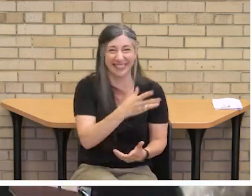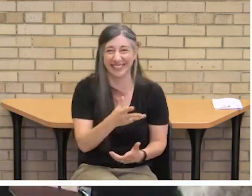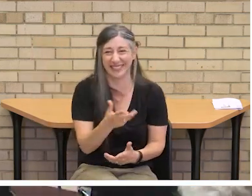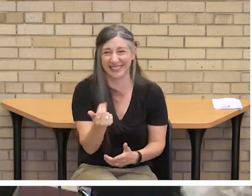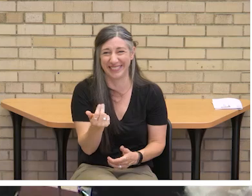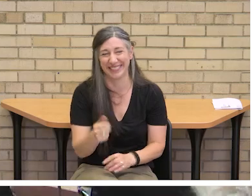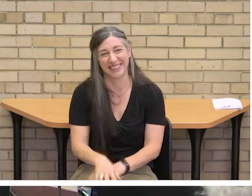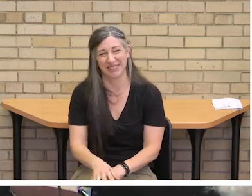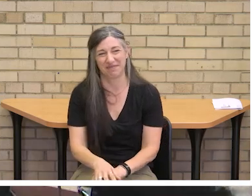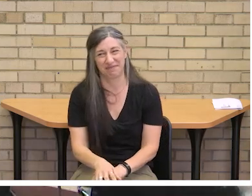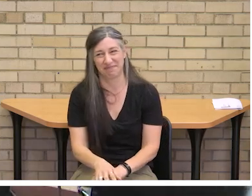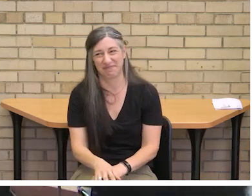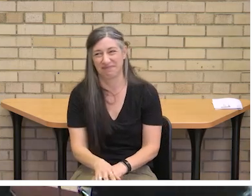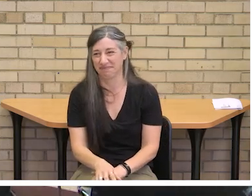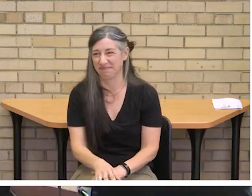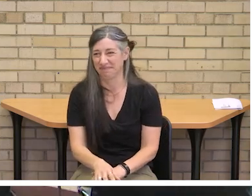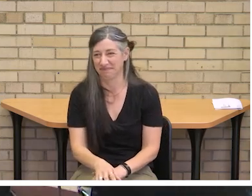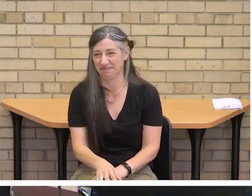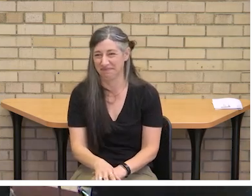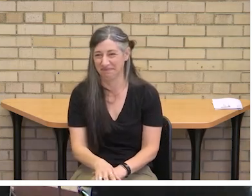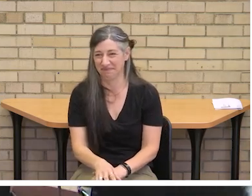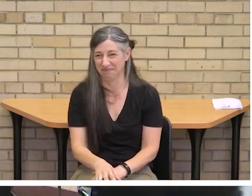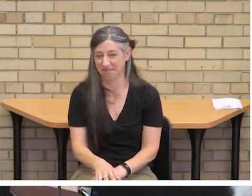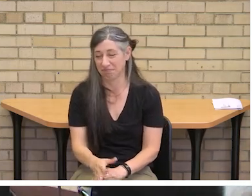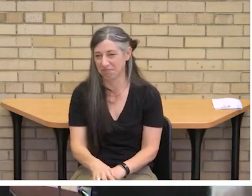there a question on Zoom?